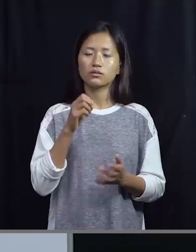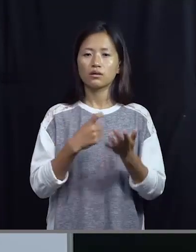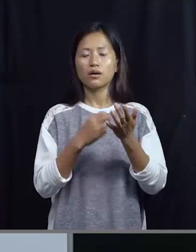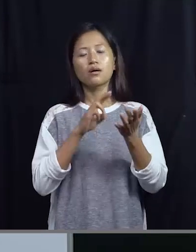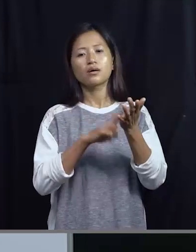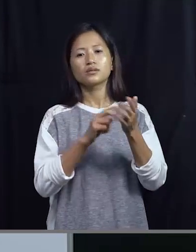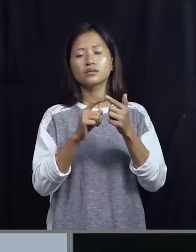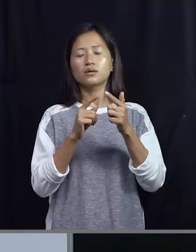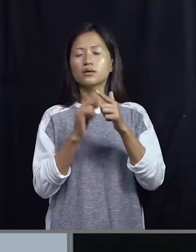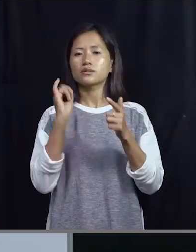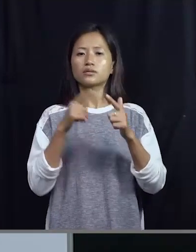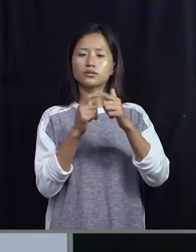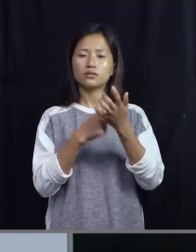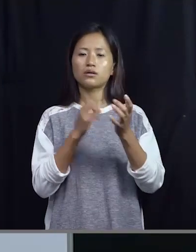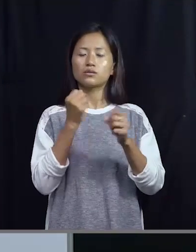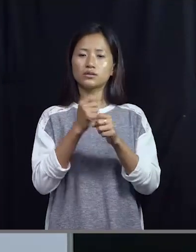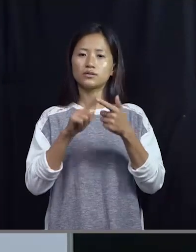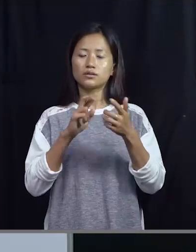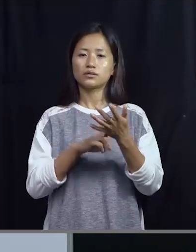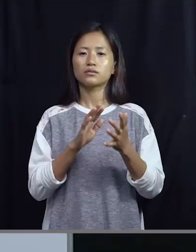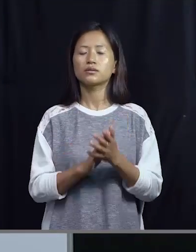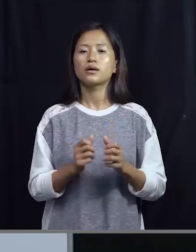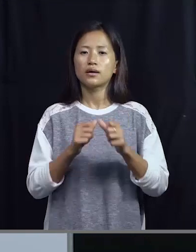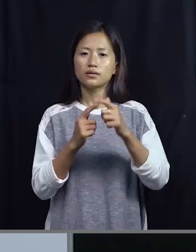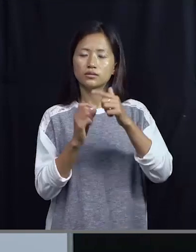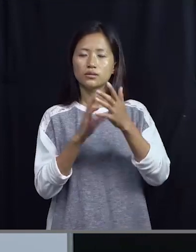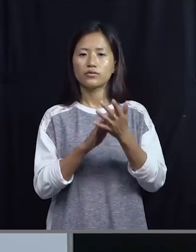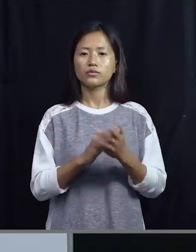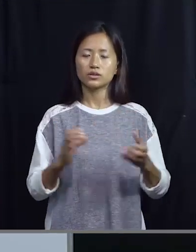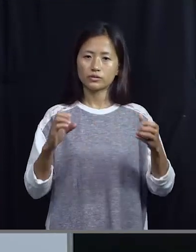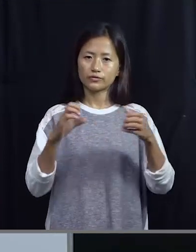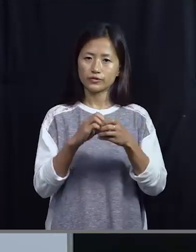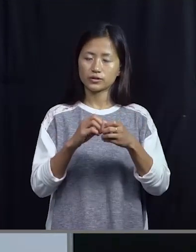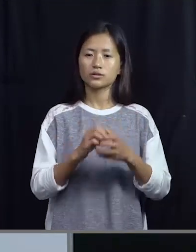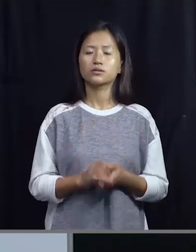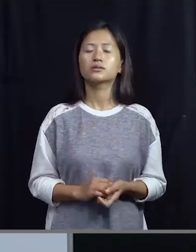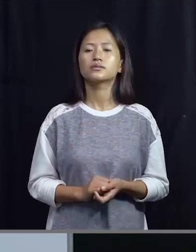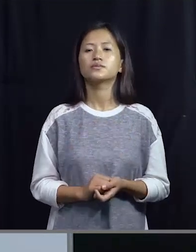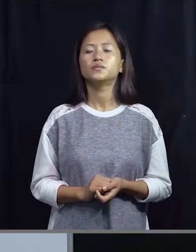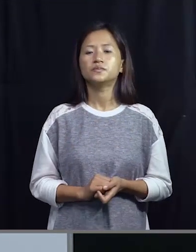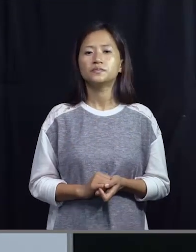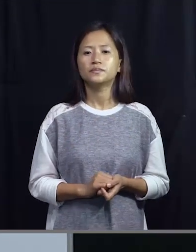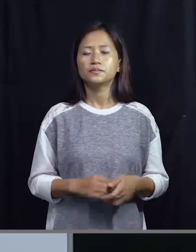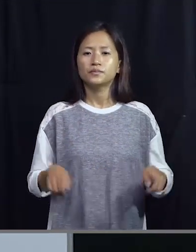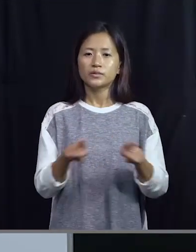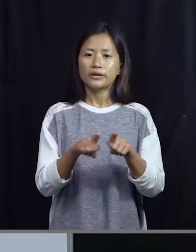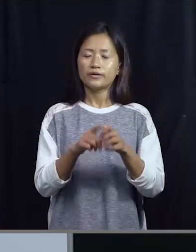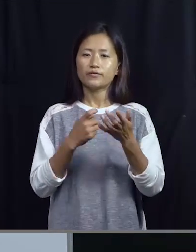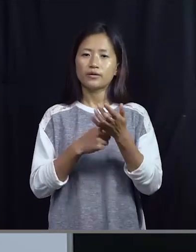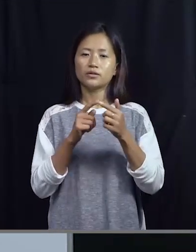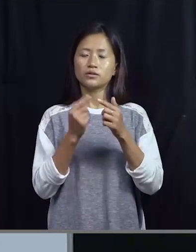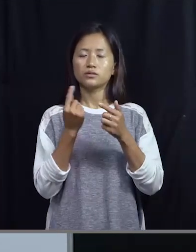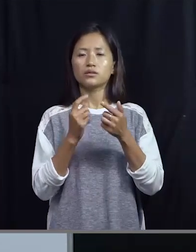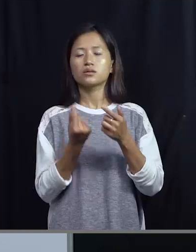nitrogen. That means they are atmospheric nitrogen, they will fix it, fixing of atmospheric nitrogen, as a result of which